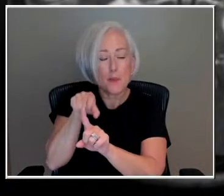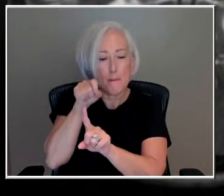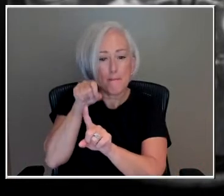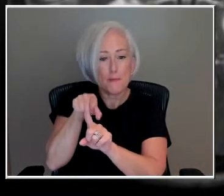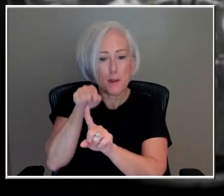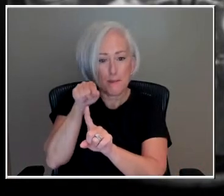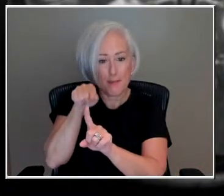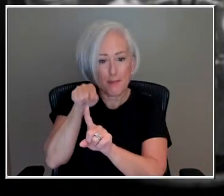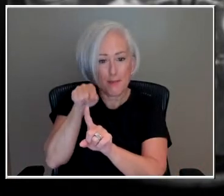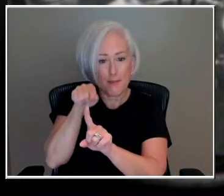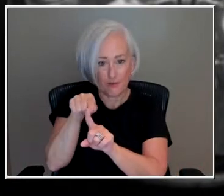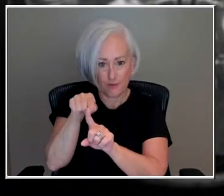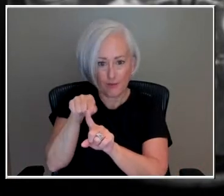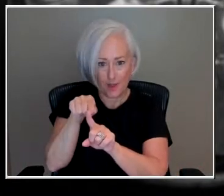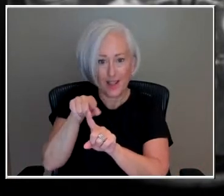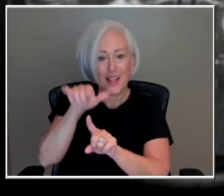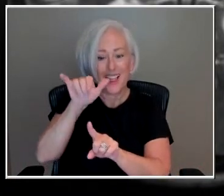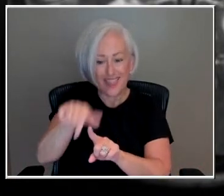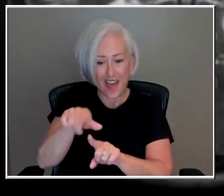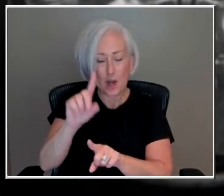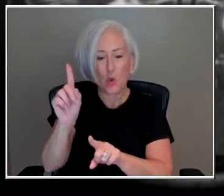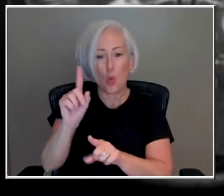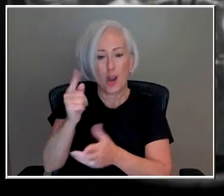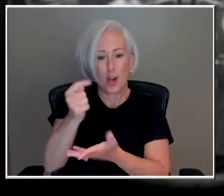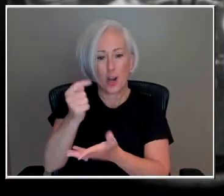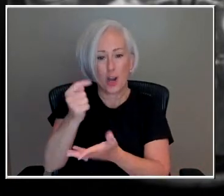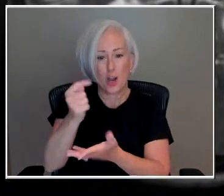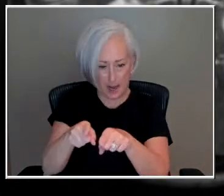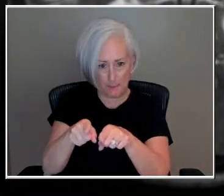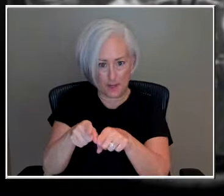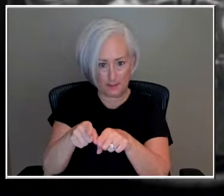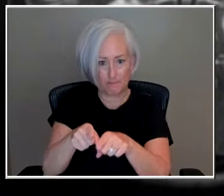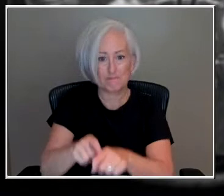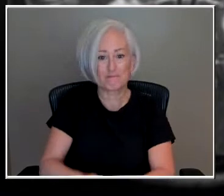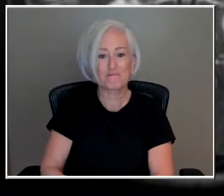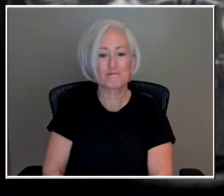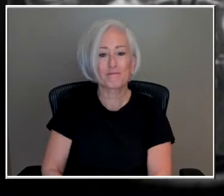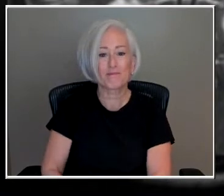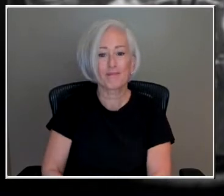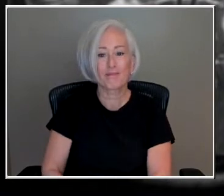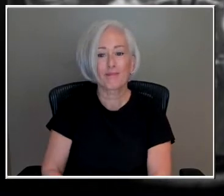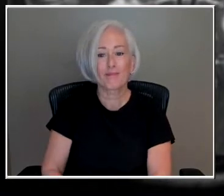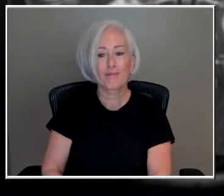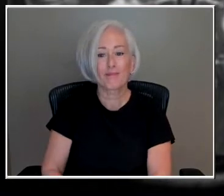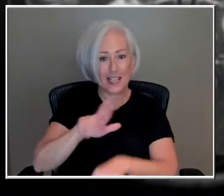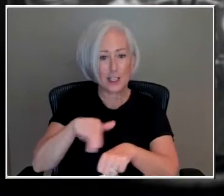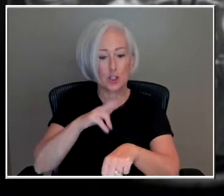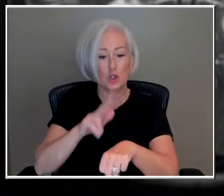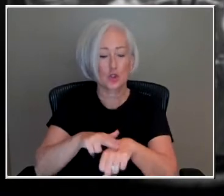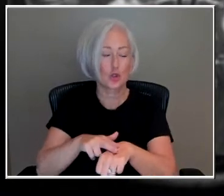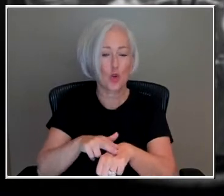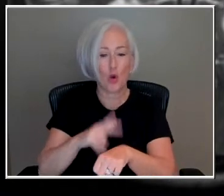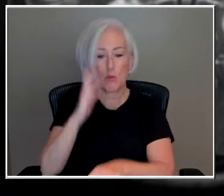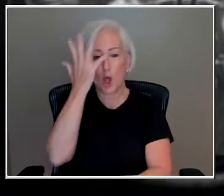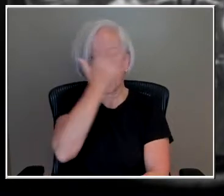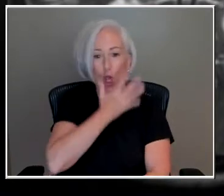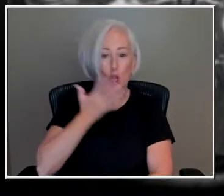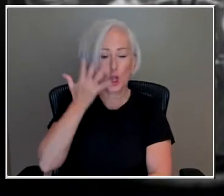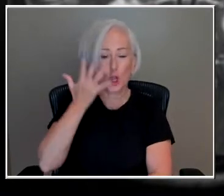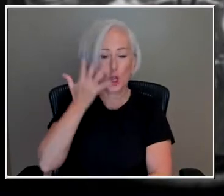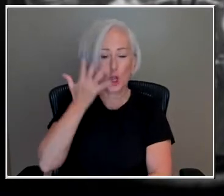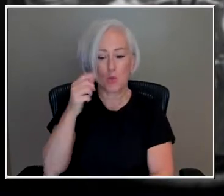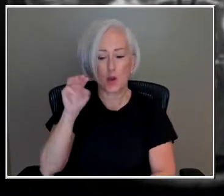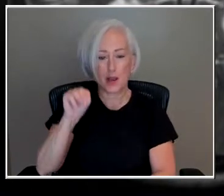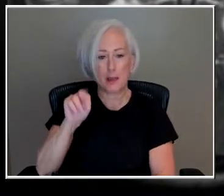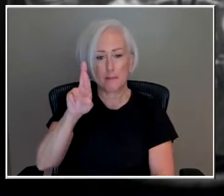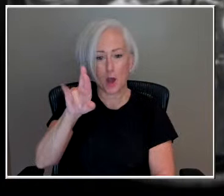that again is treated with this procedure to treat tremors. So that is the normal appearance of someone's MRI right after the procedure.